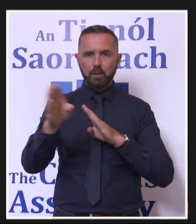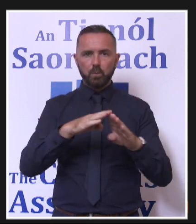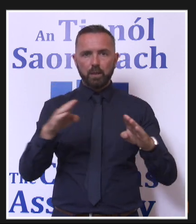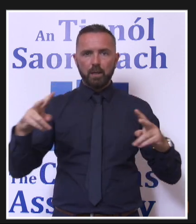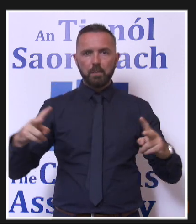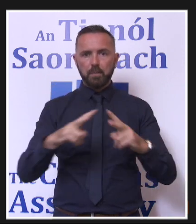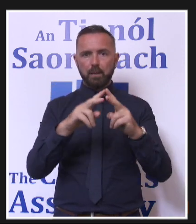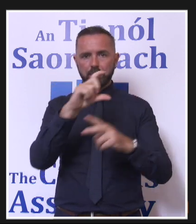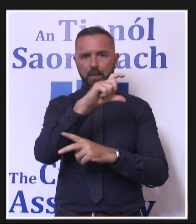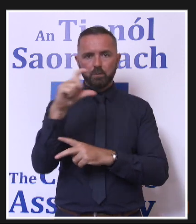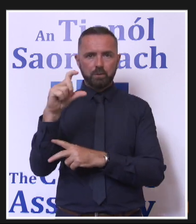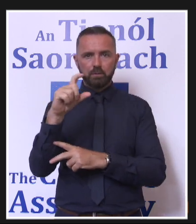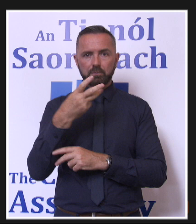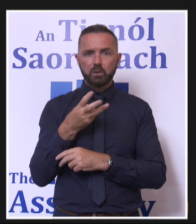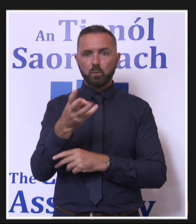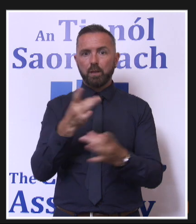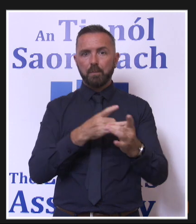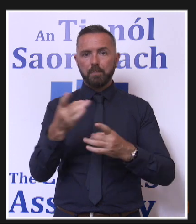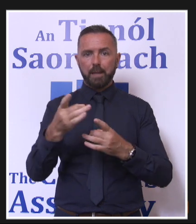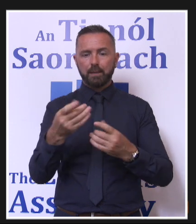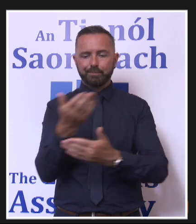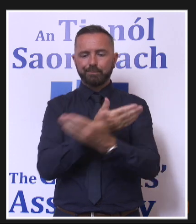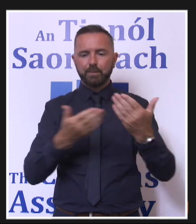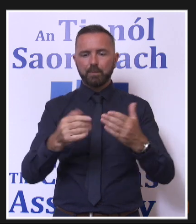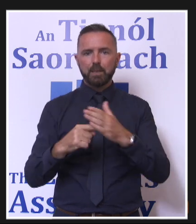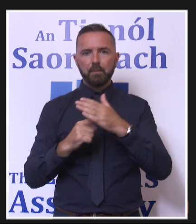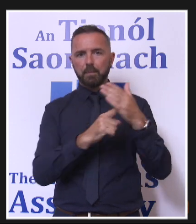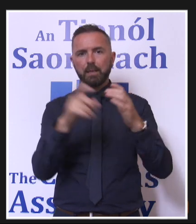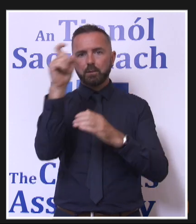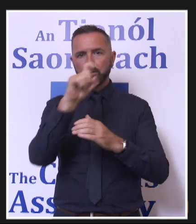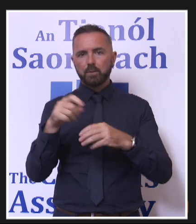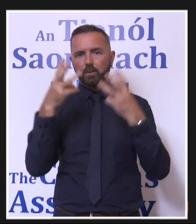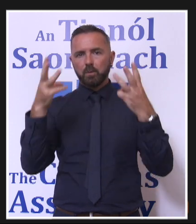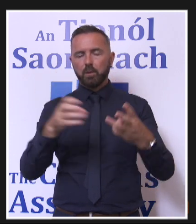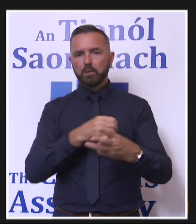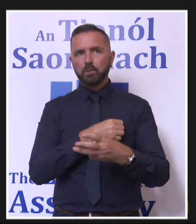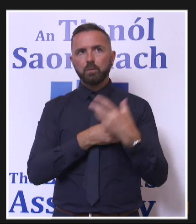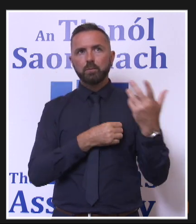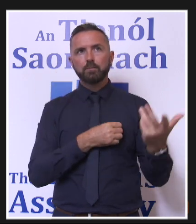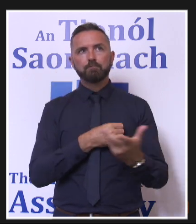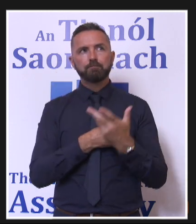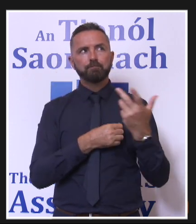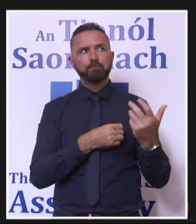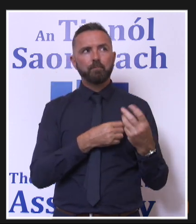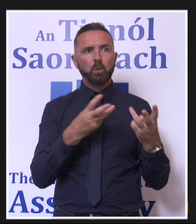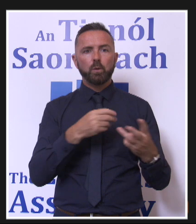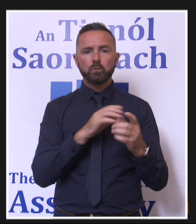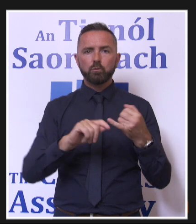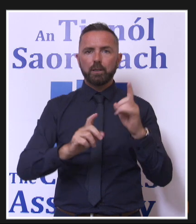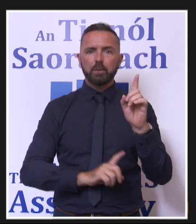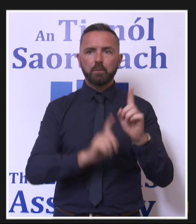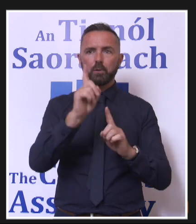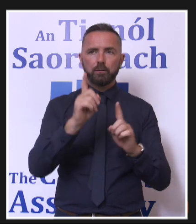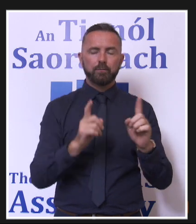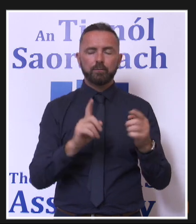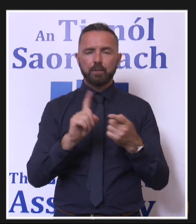But the way of making the deliberation is the main subject we want to improve, and this